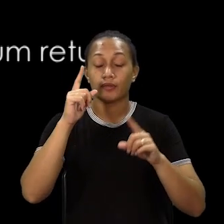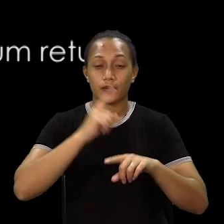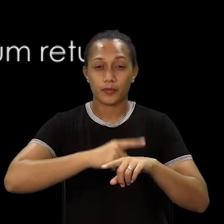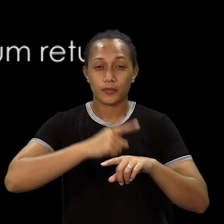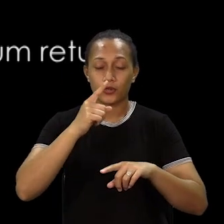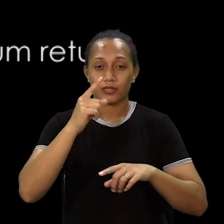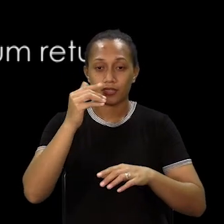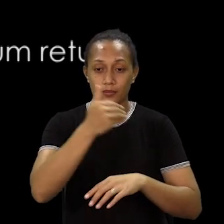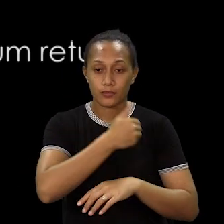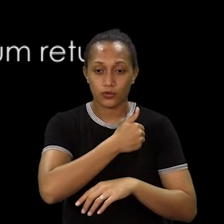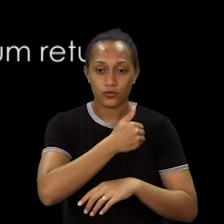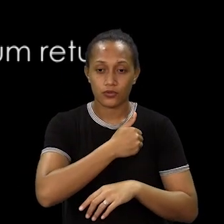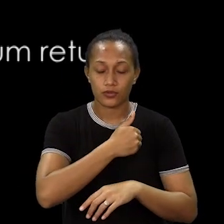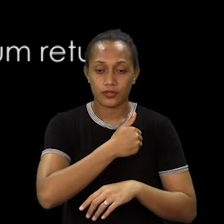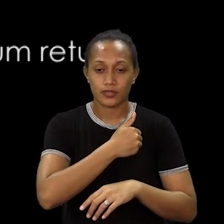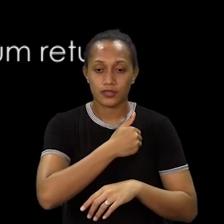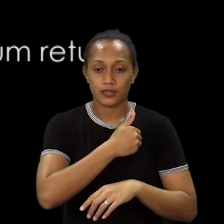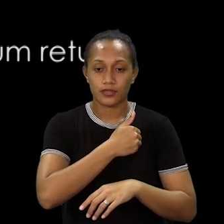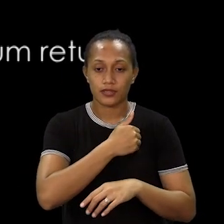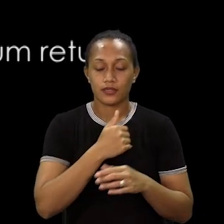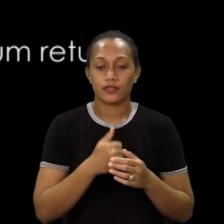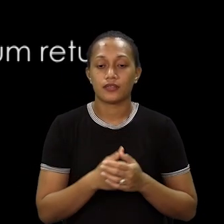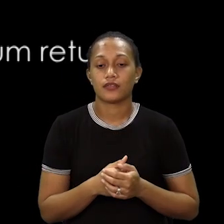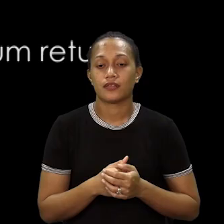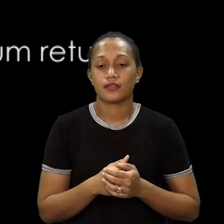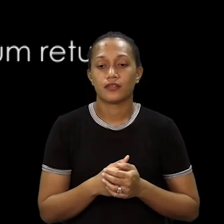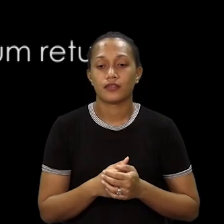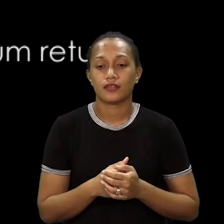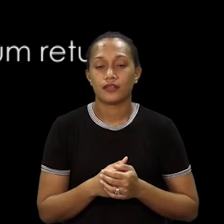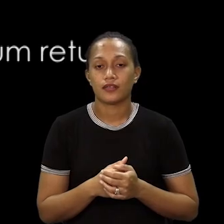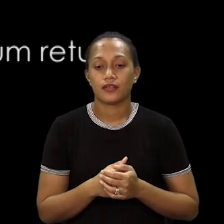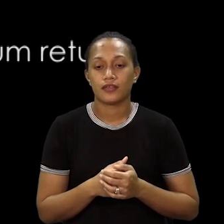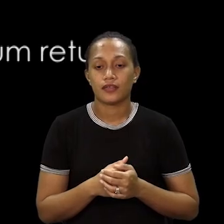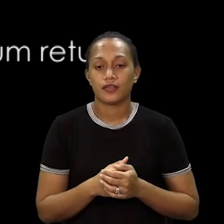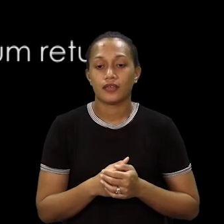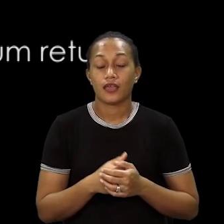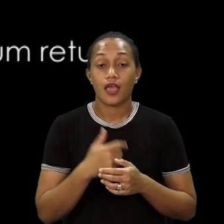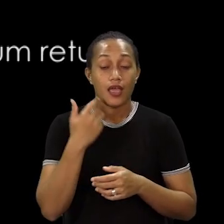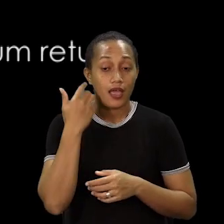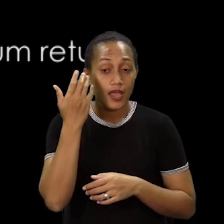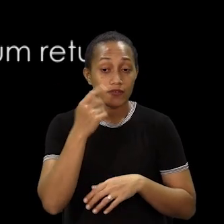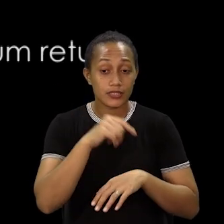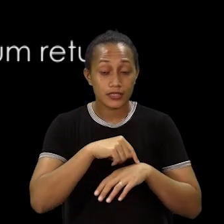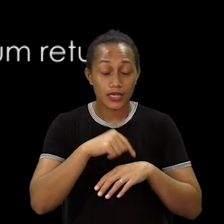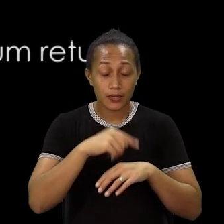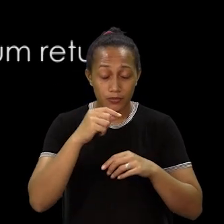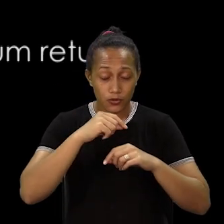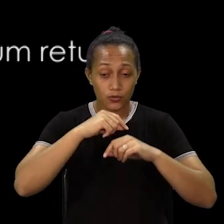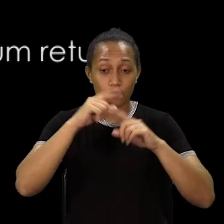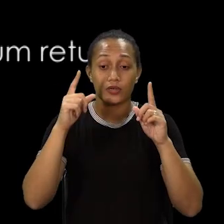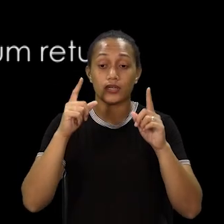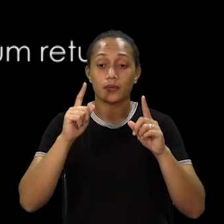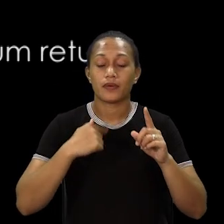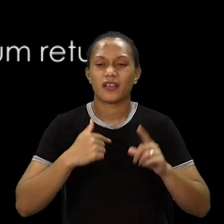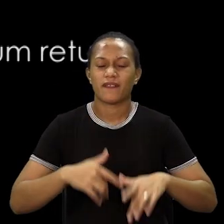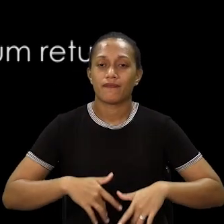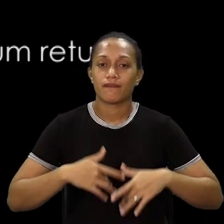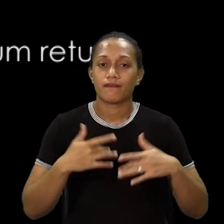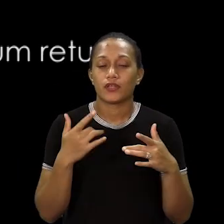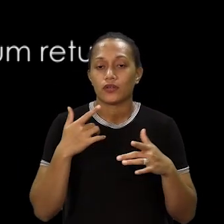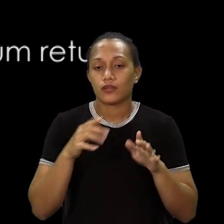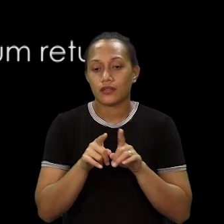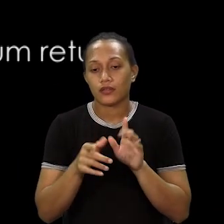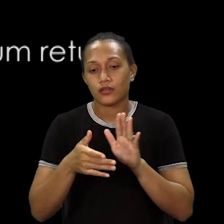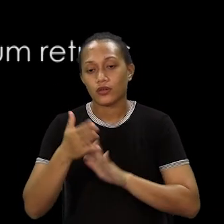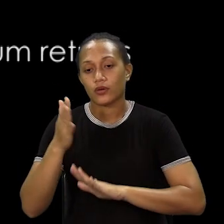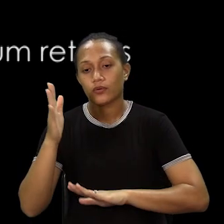They wake up early in the morning. They wake up early in the morning. Every time I wake